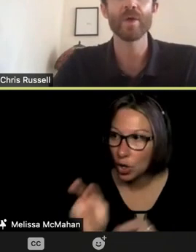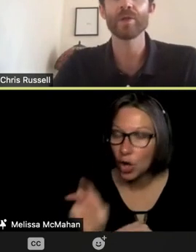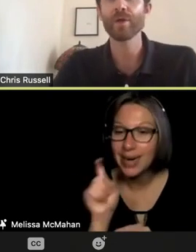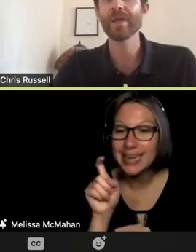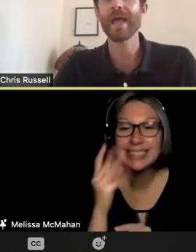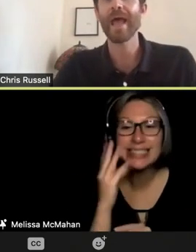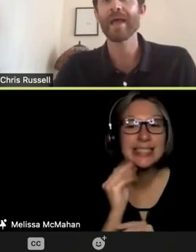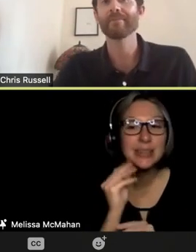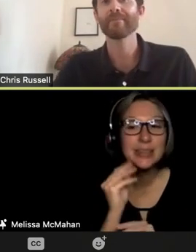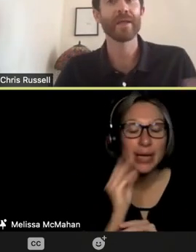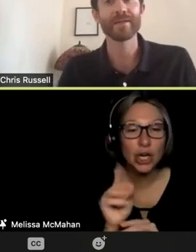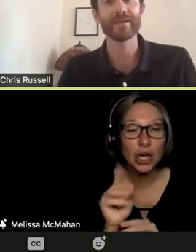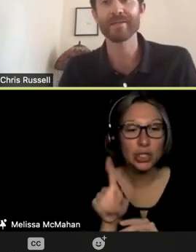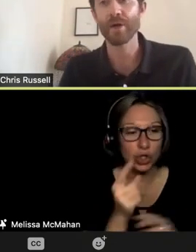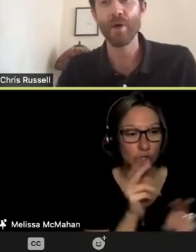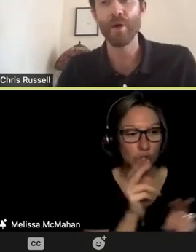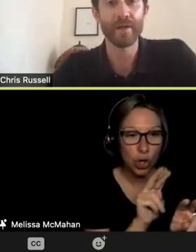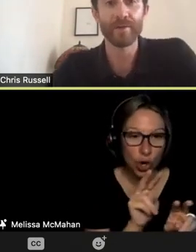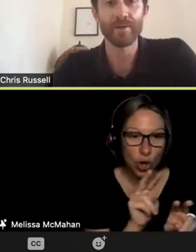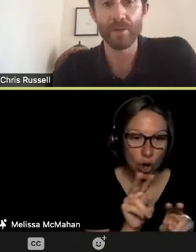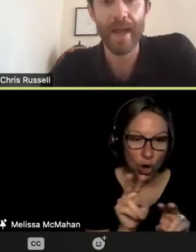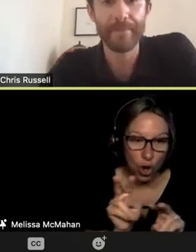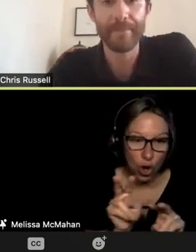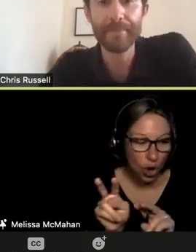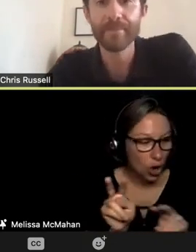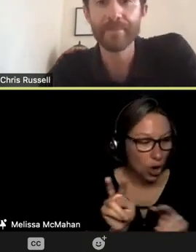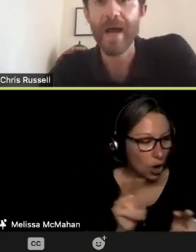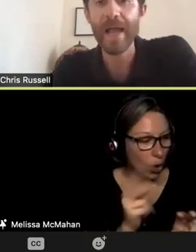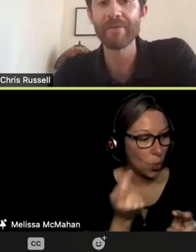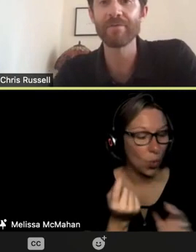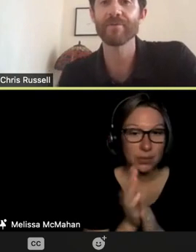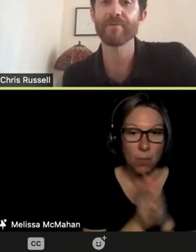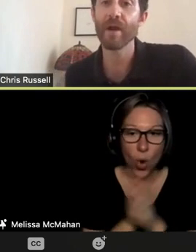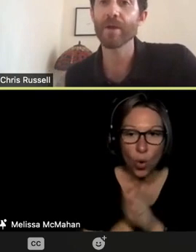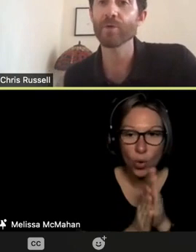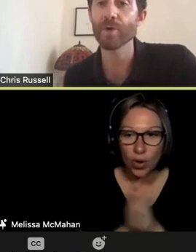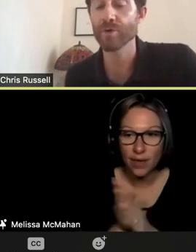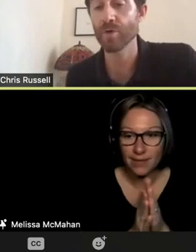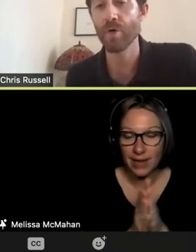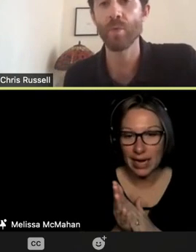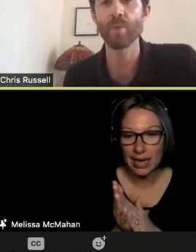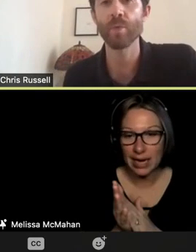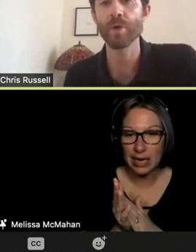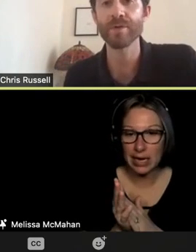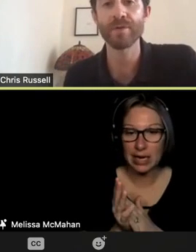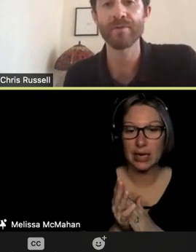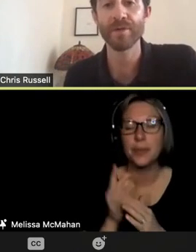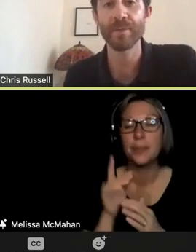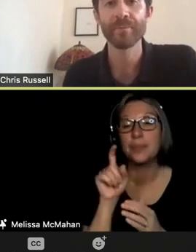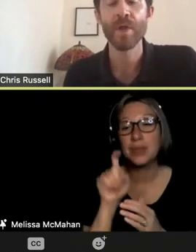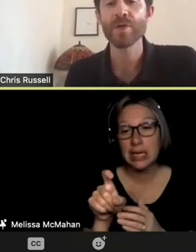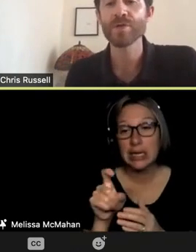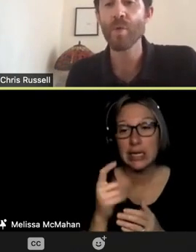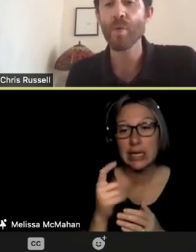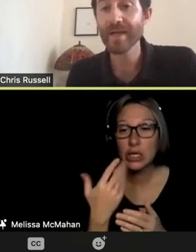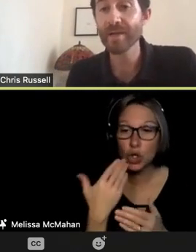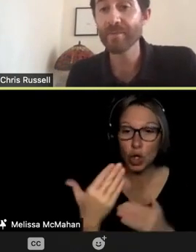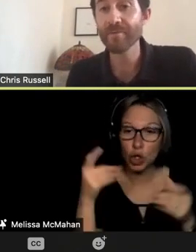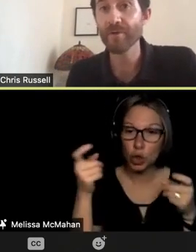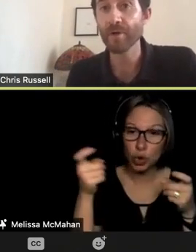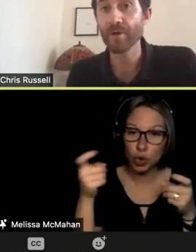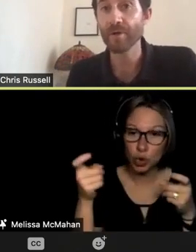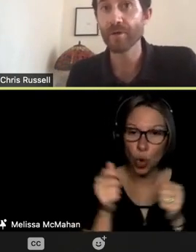experiences with looking at things that are motivating to look at. High level of environmental control when we're using vision. So